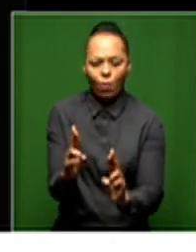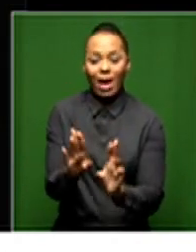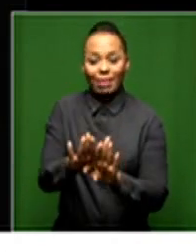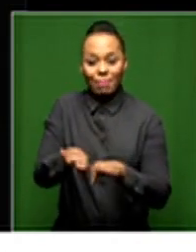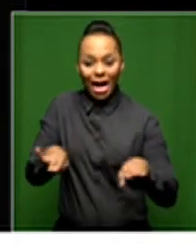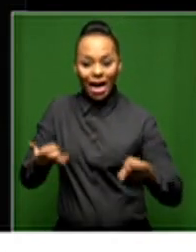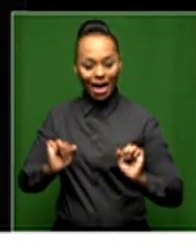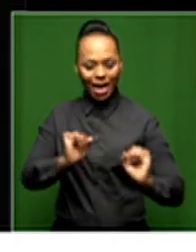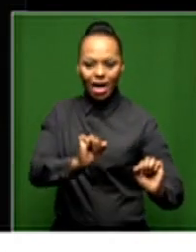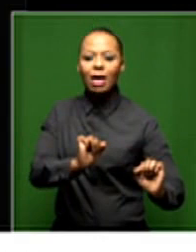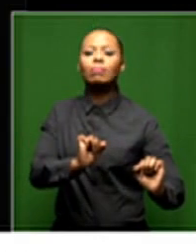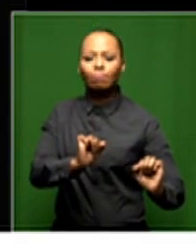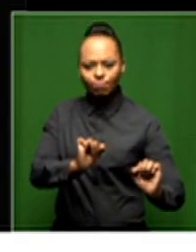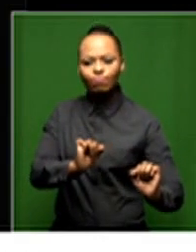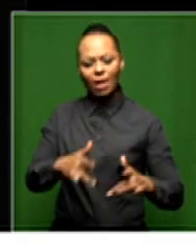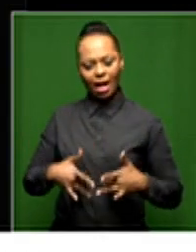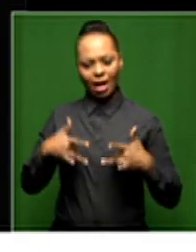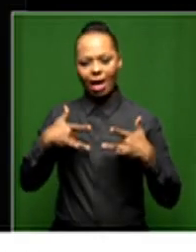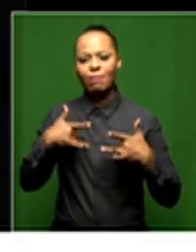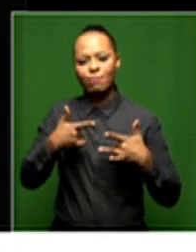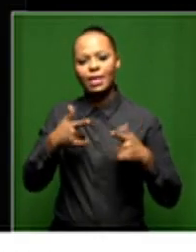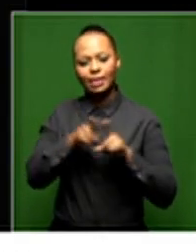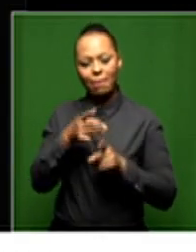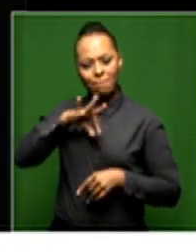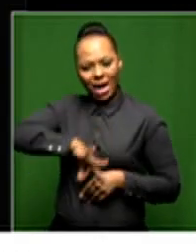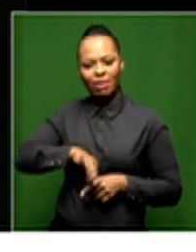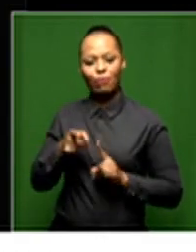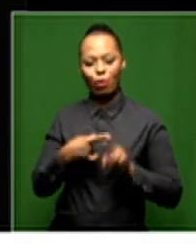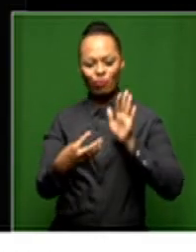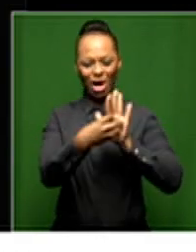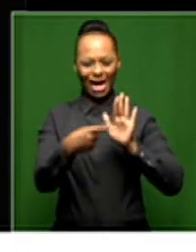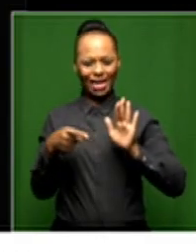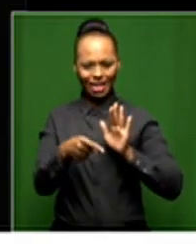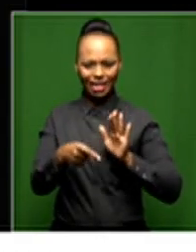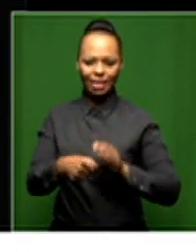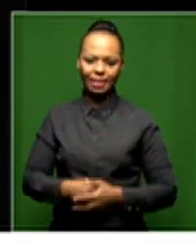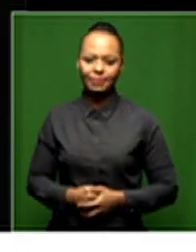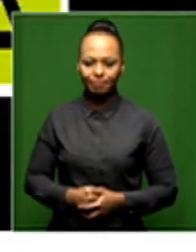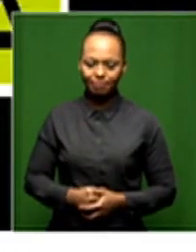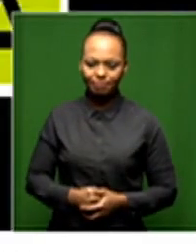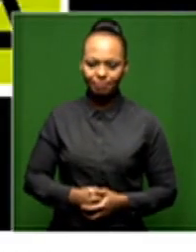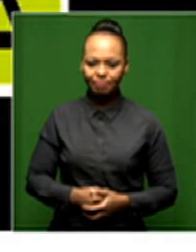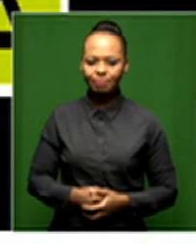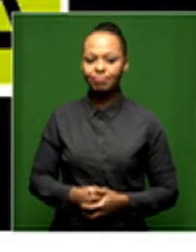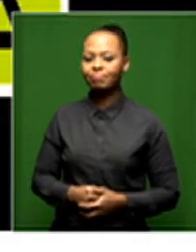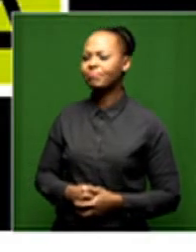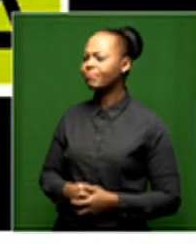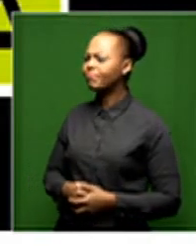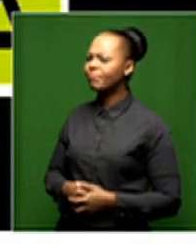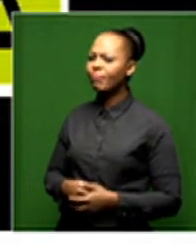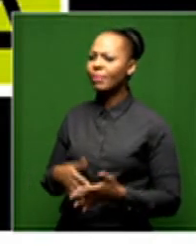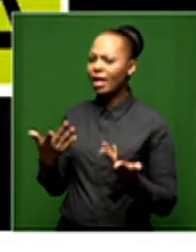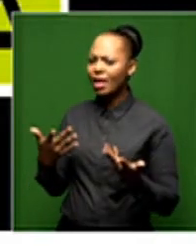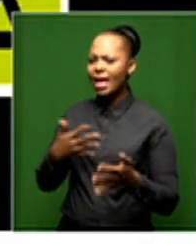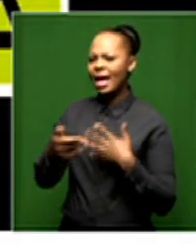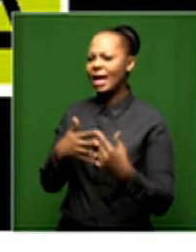kids, will live to see and benefit from its success. Have any details about his funeral